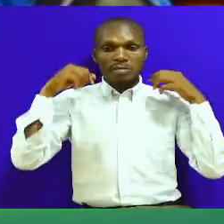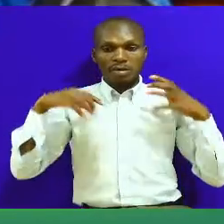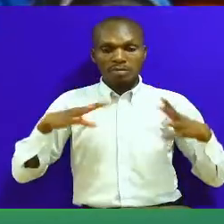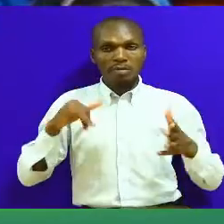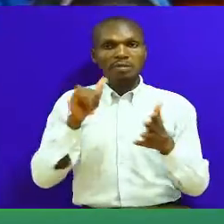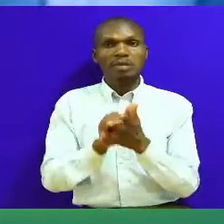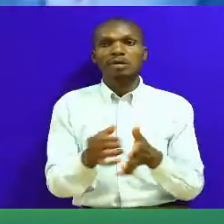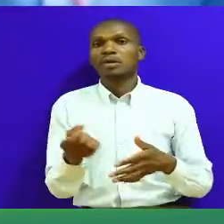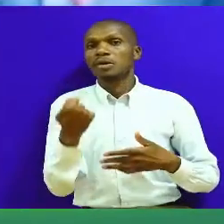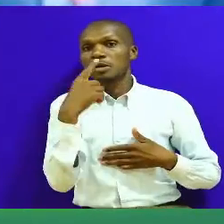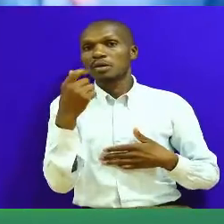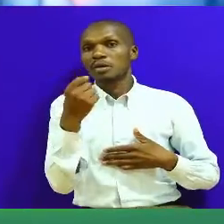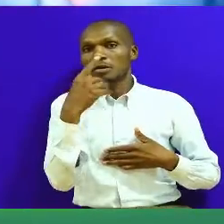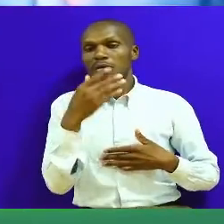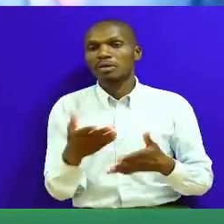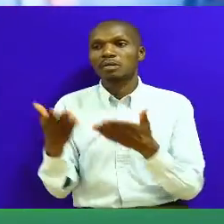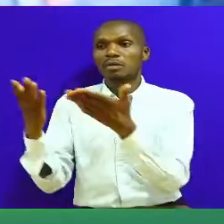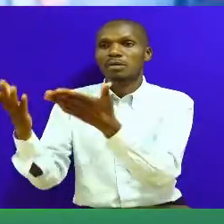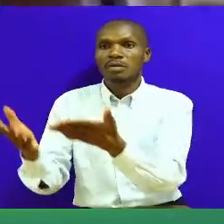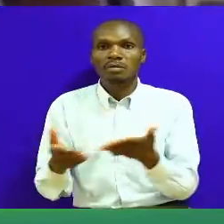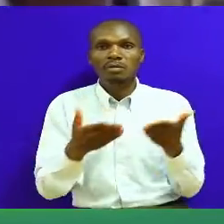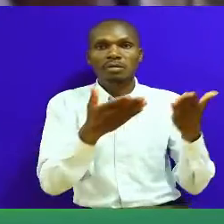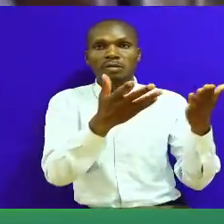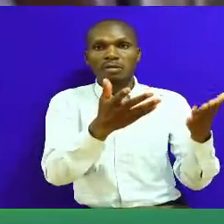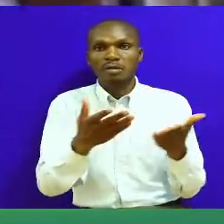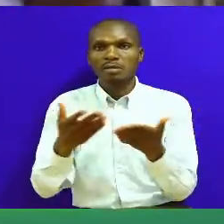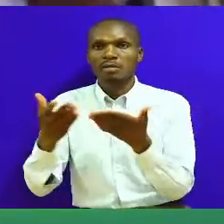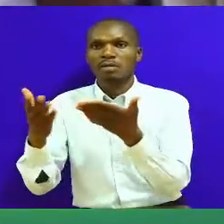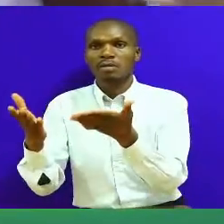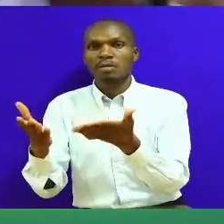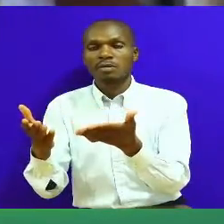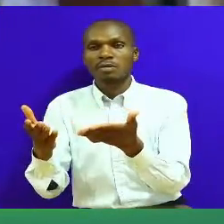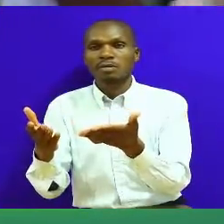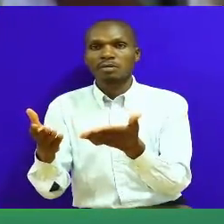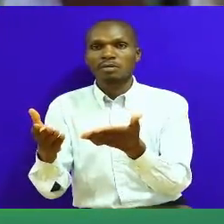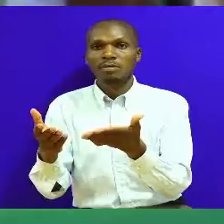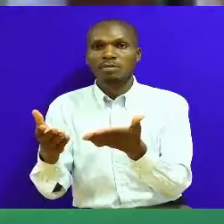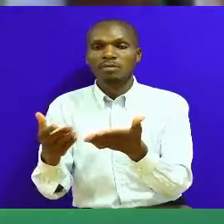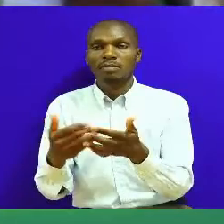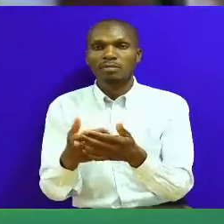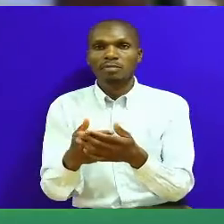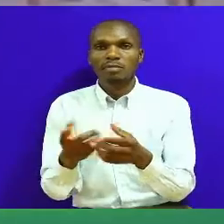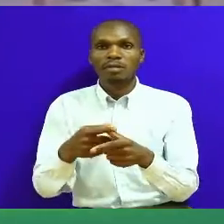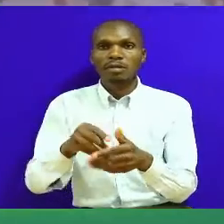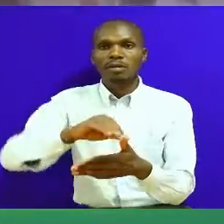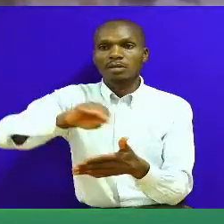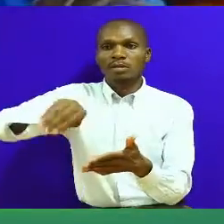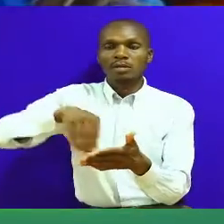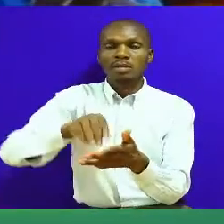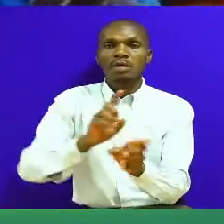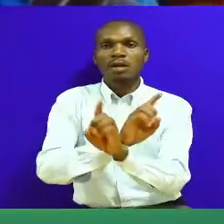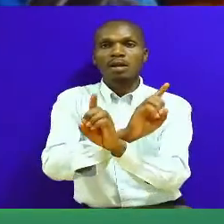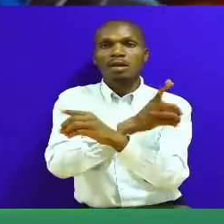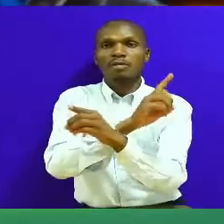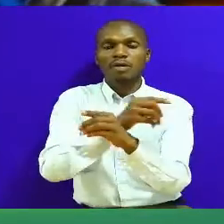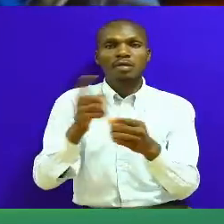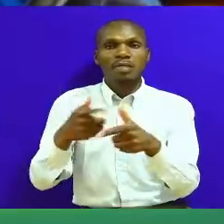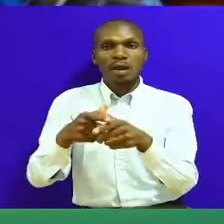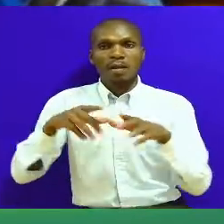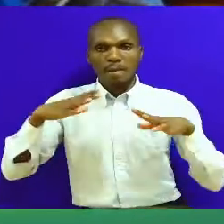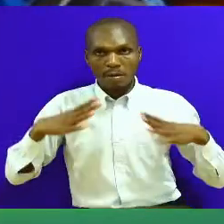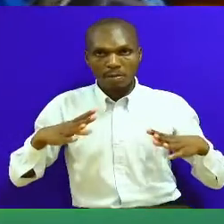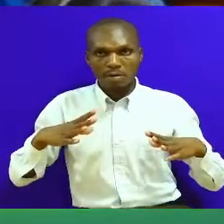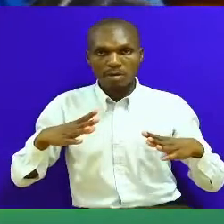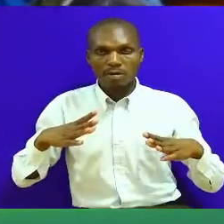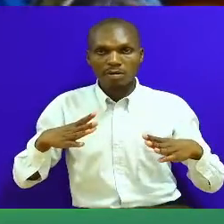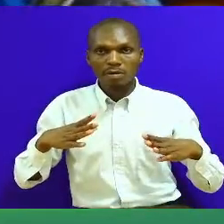achabi nguwa dispute the onspi. Tuwebi tuo au au, jail center isiko isiko, awanto waito,